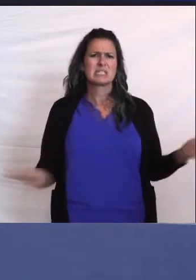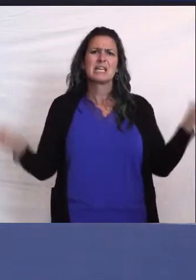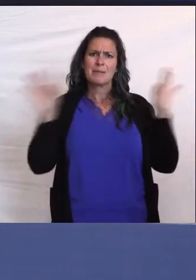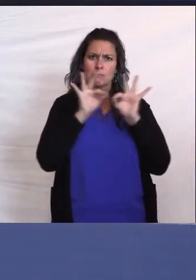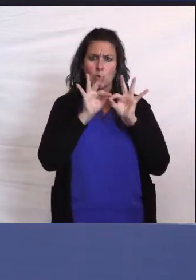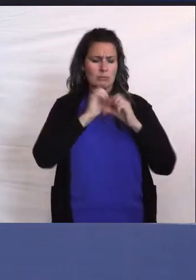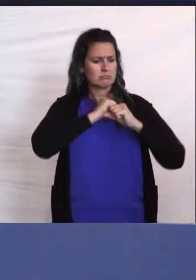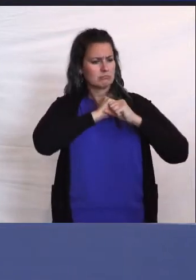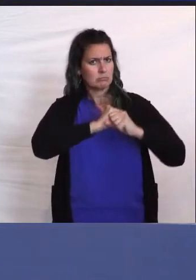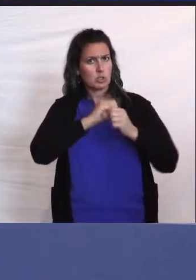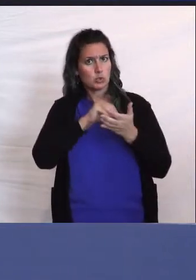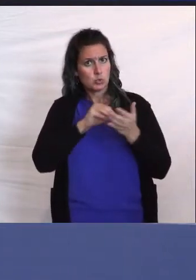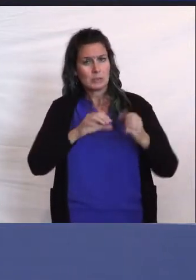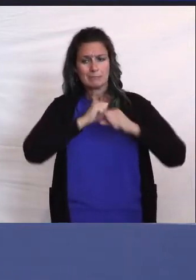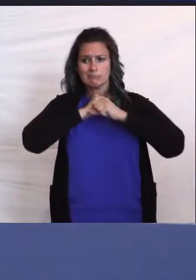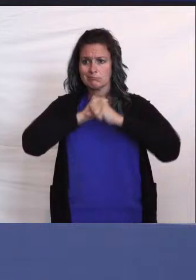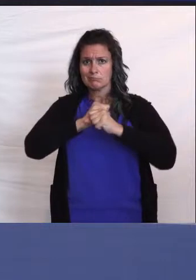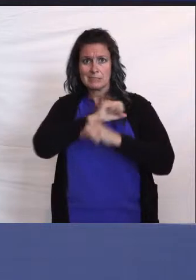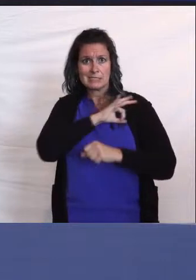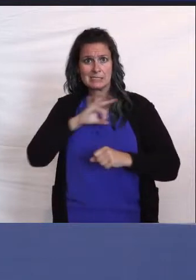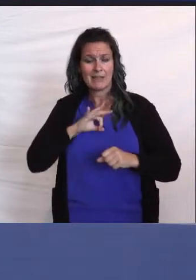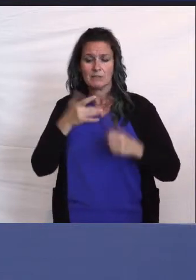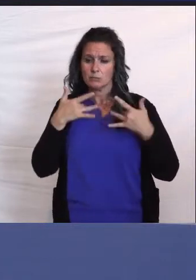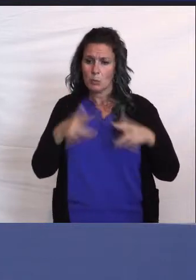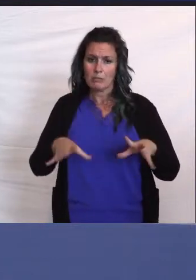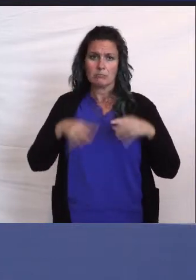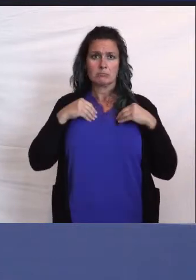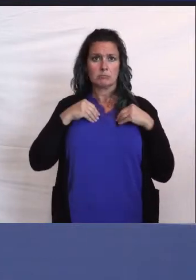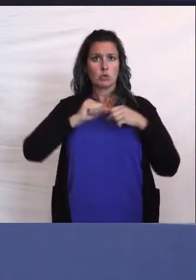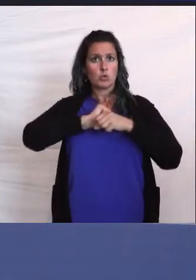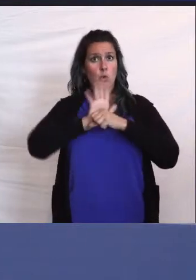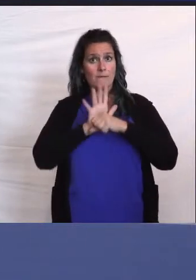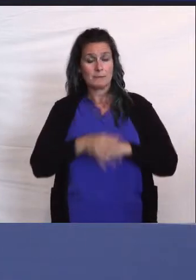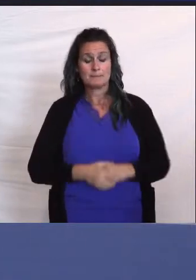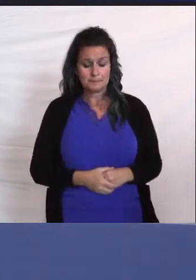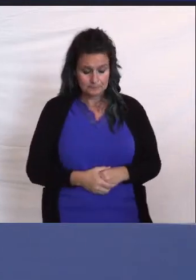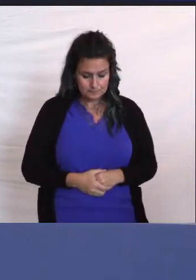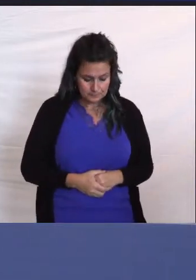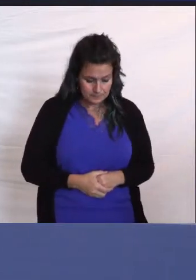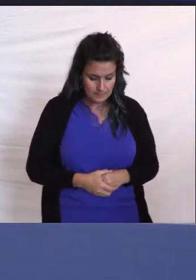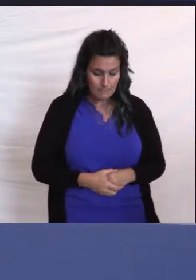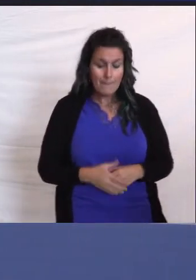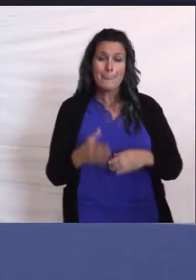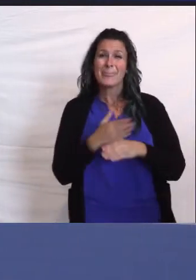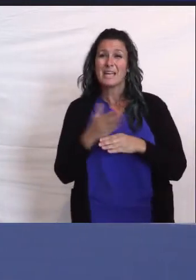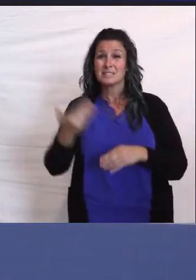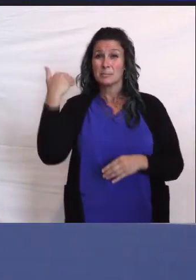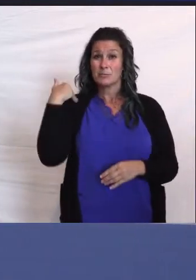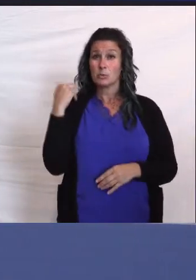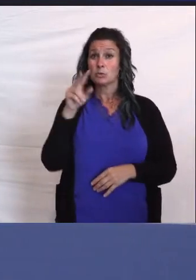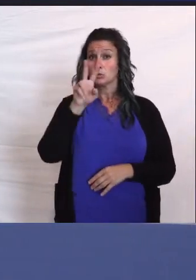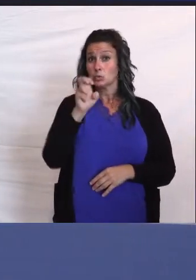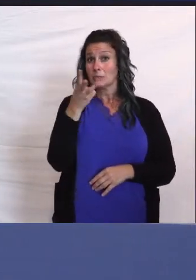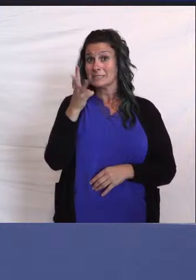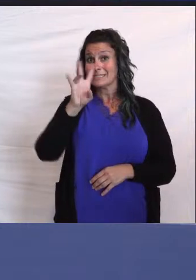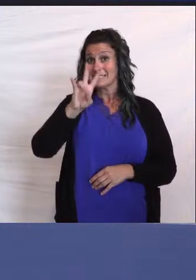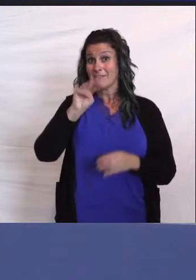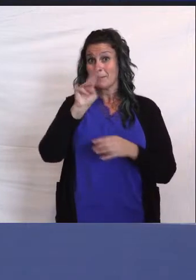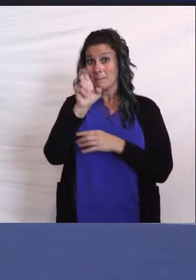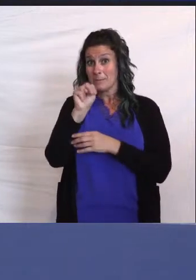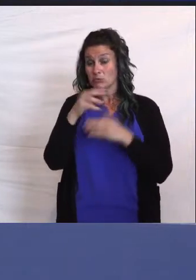protecting students and staff from COVID-19. As I've shared in the past, $267 million in